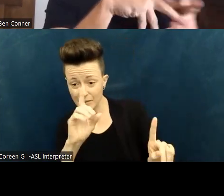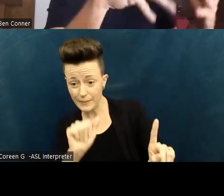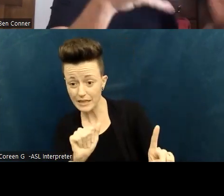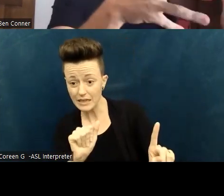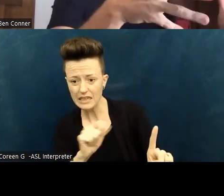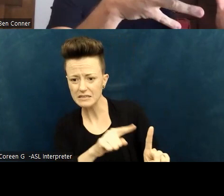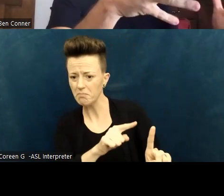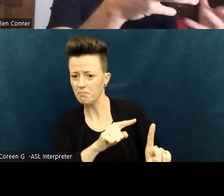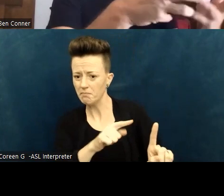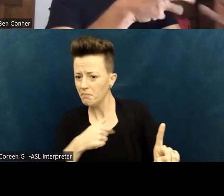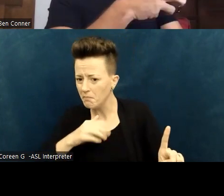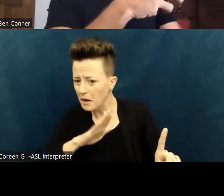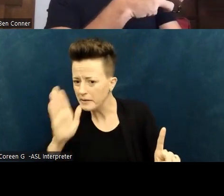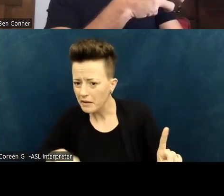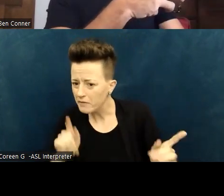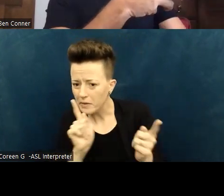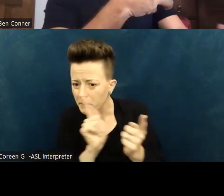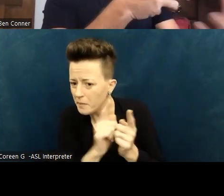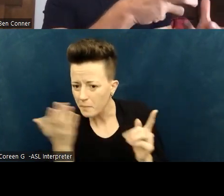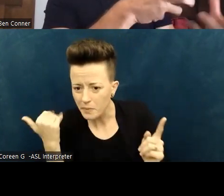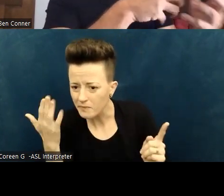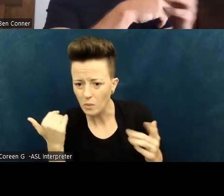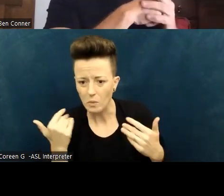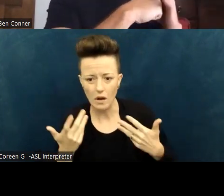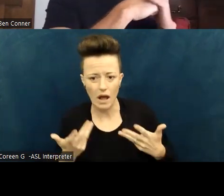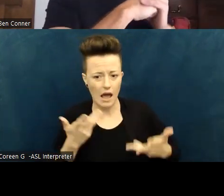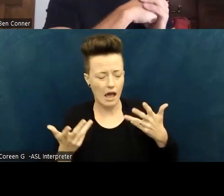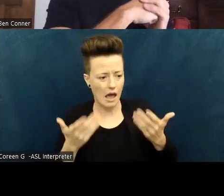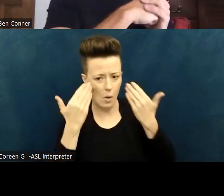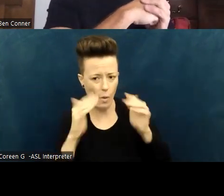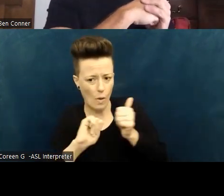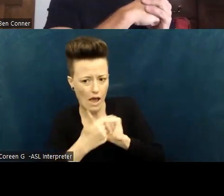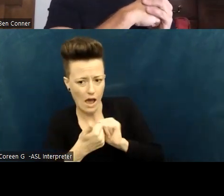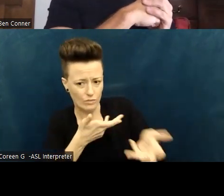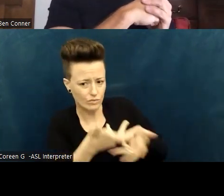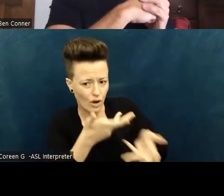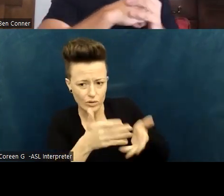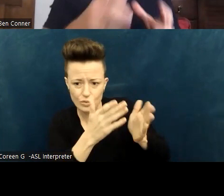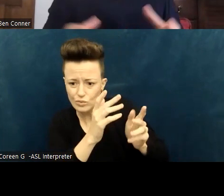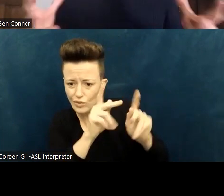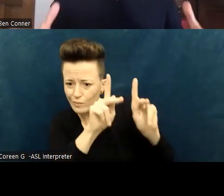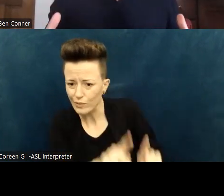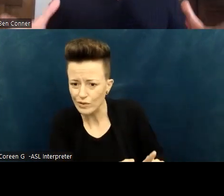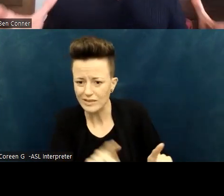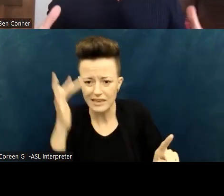Typically, developing people don't know how to relate to people with intellectual disabilities often. People talk